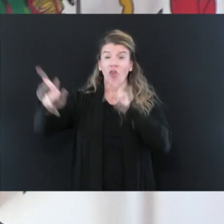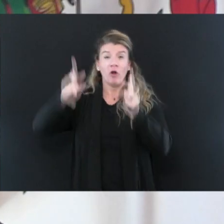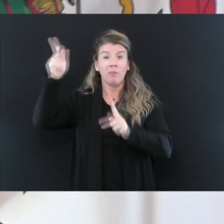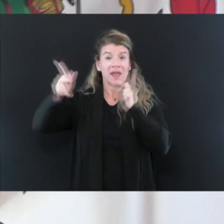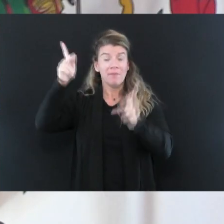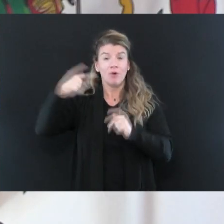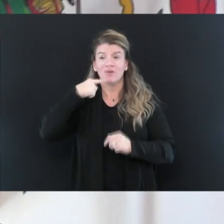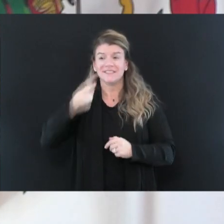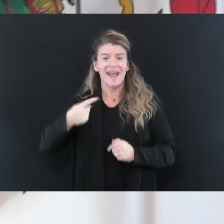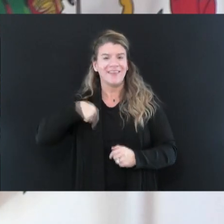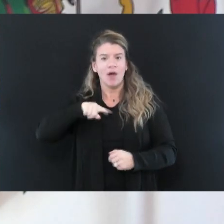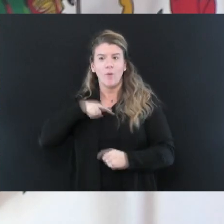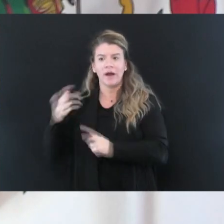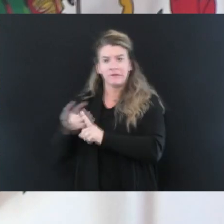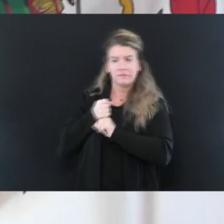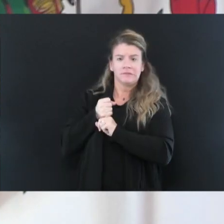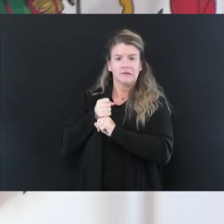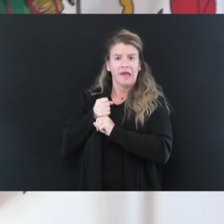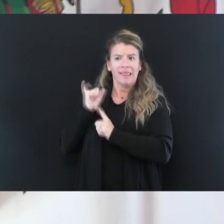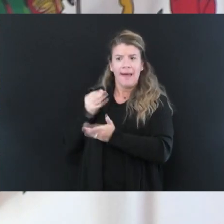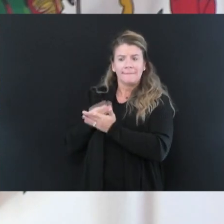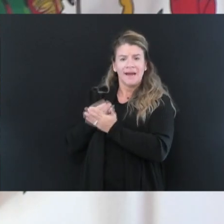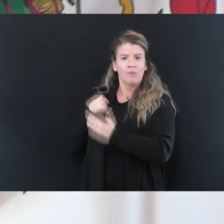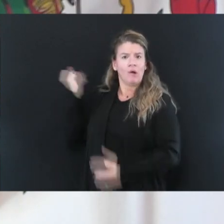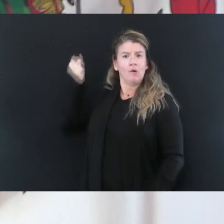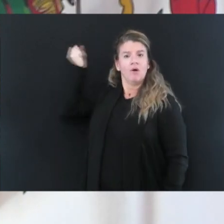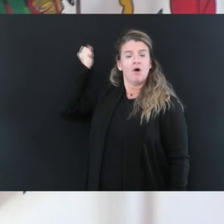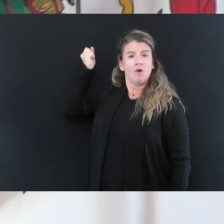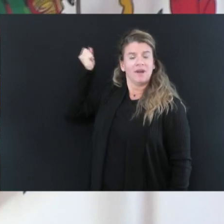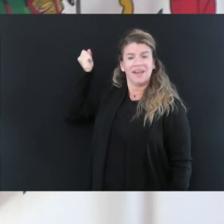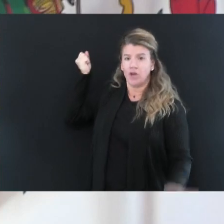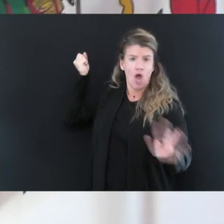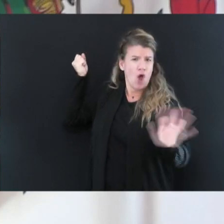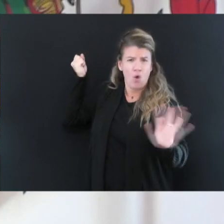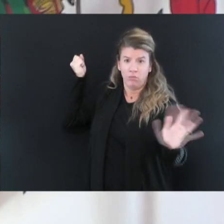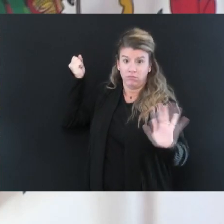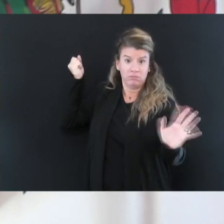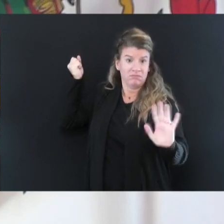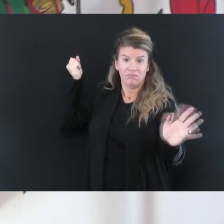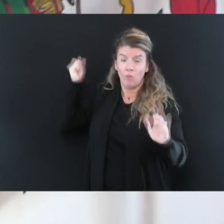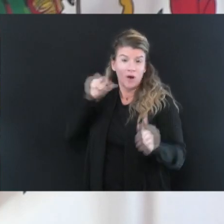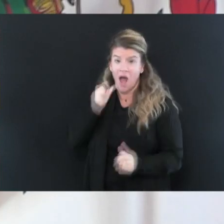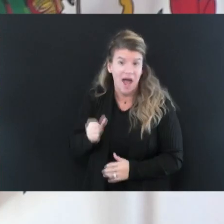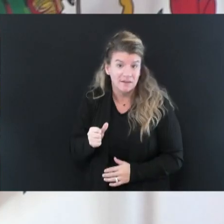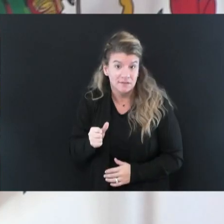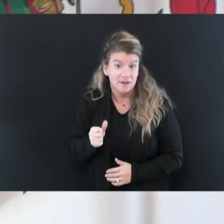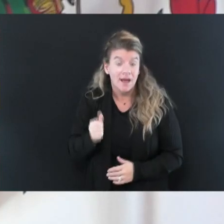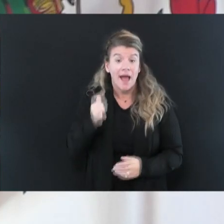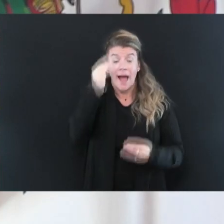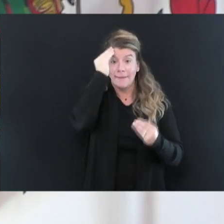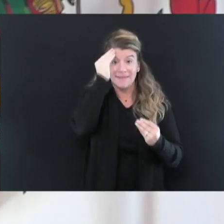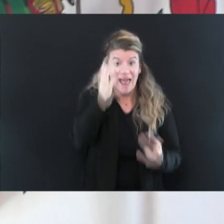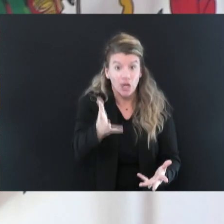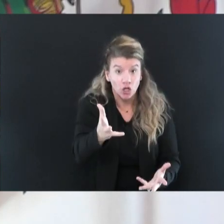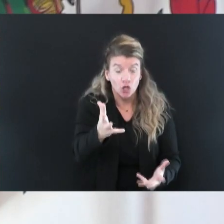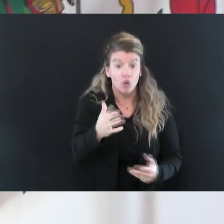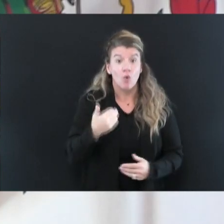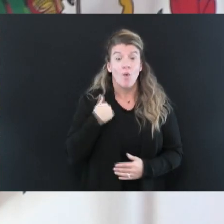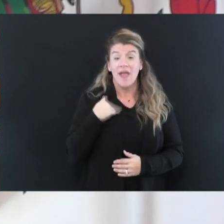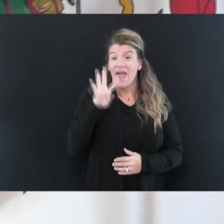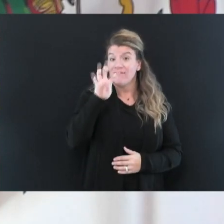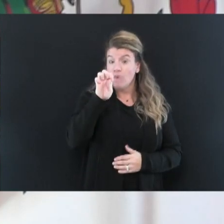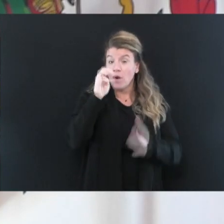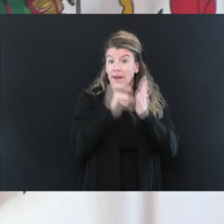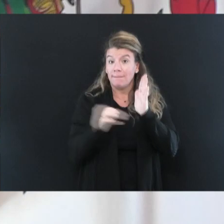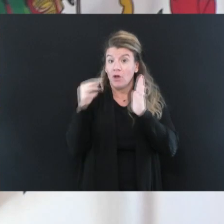hoarding of this money. I have told you, and I'm going to do it one more time. We got $40 million that we got for our small